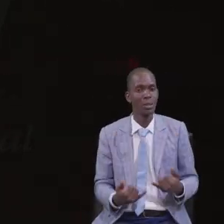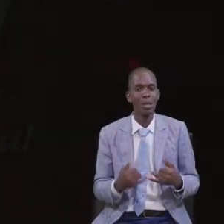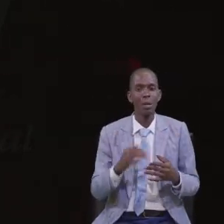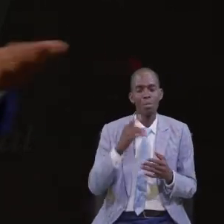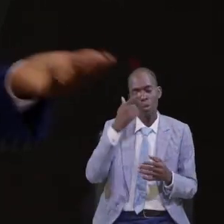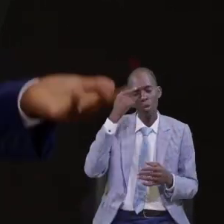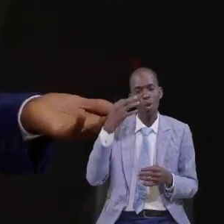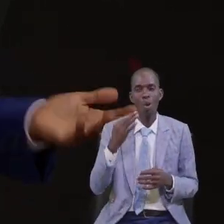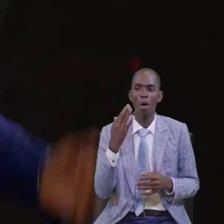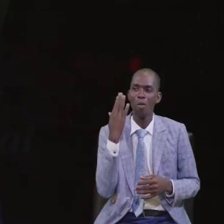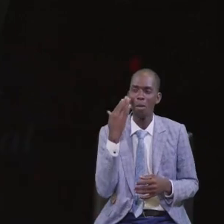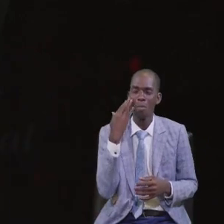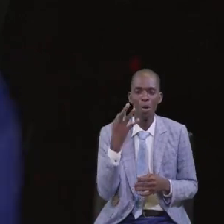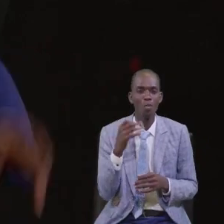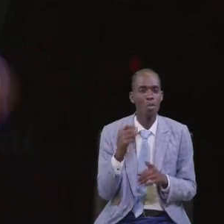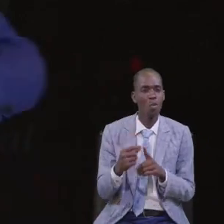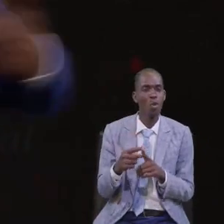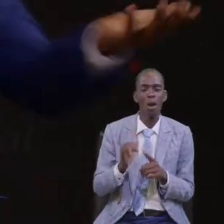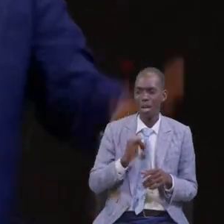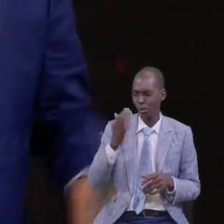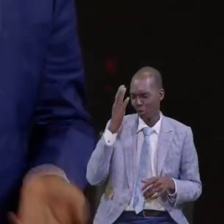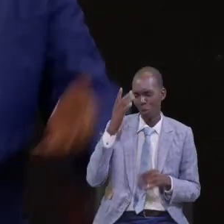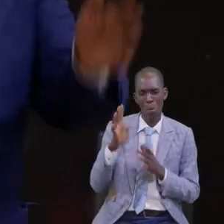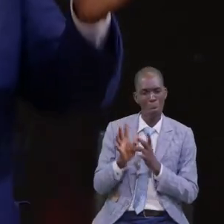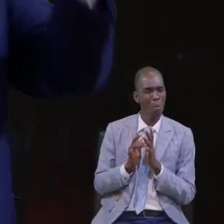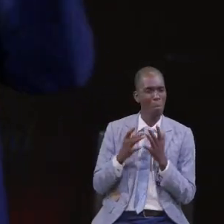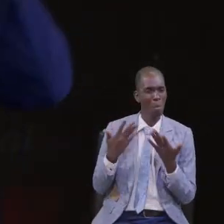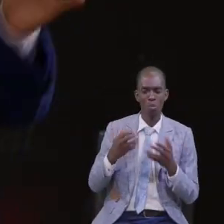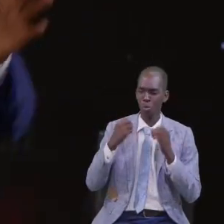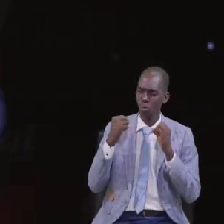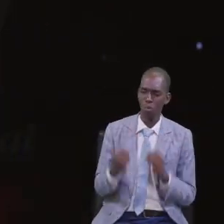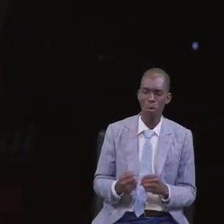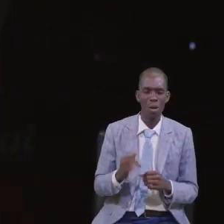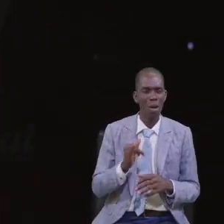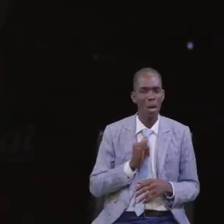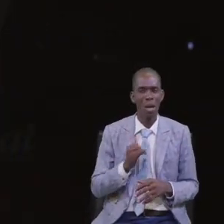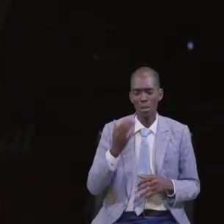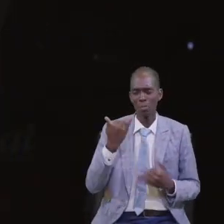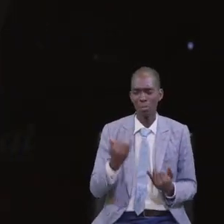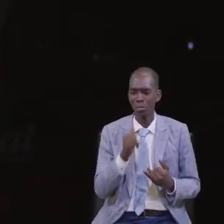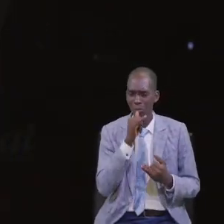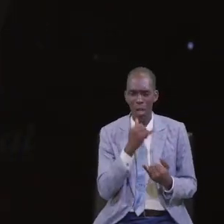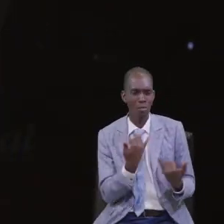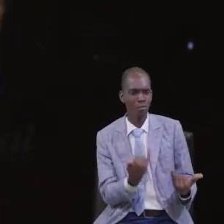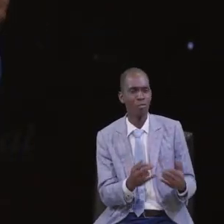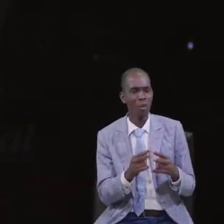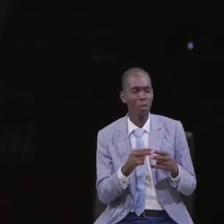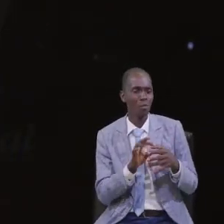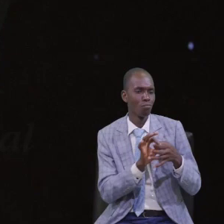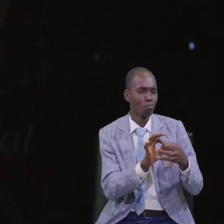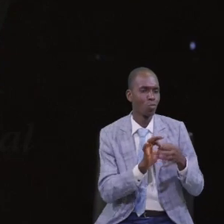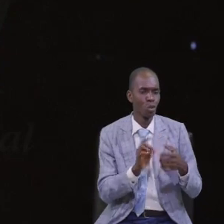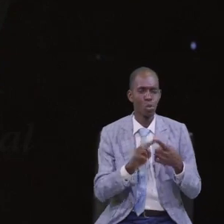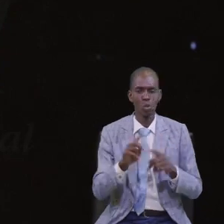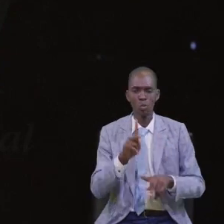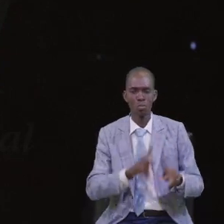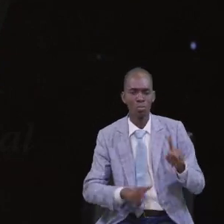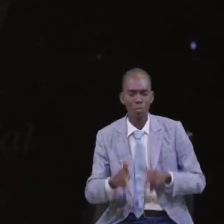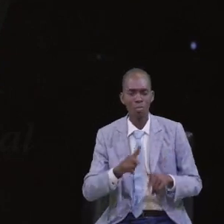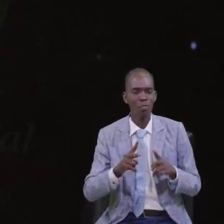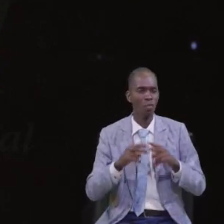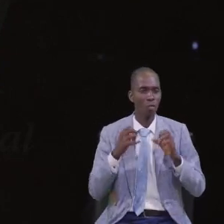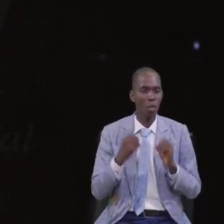with the work has brought contempt. Familiarity with the people of God has brought contempt. And now